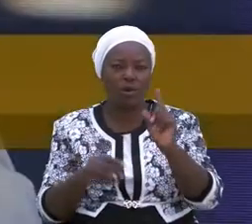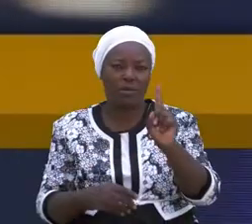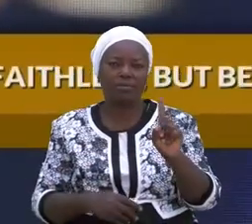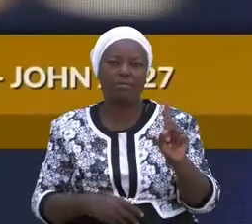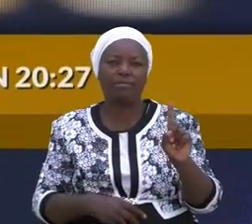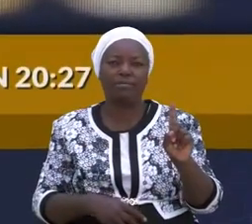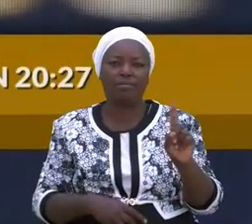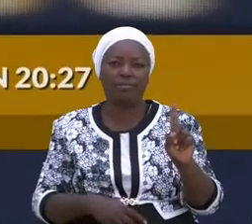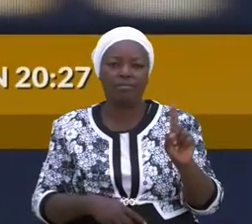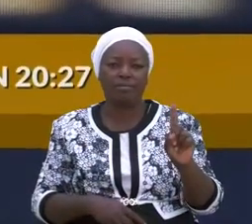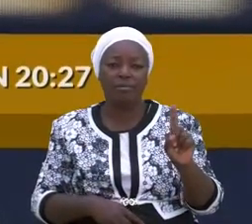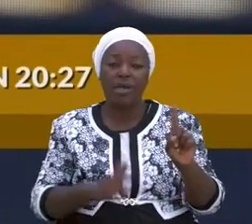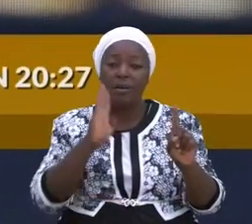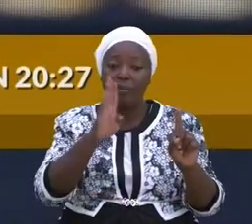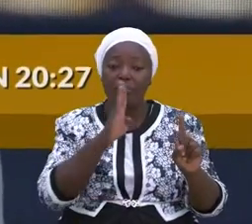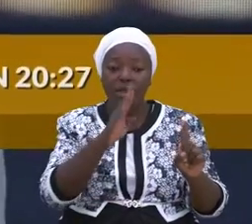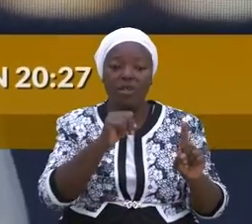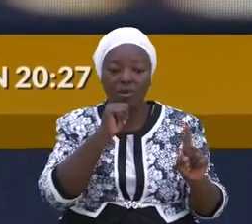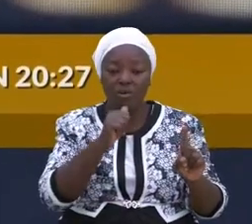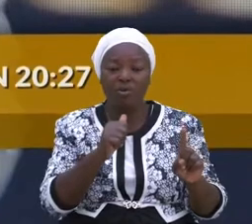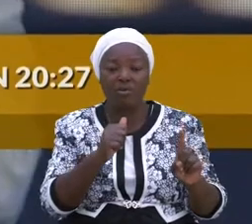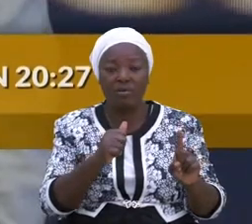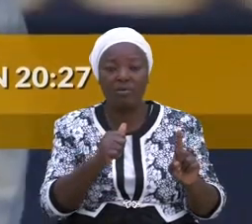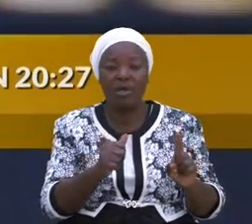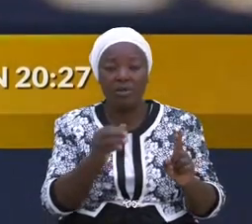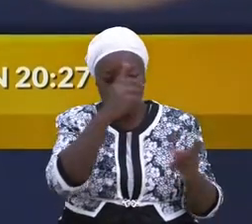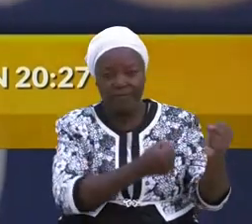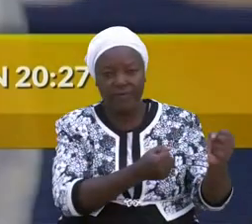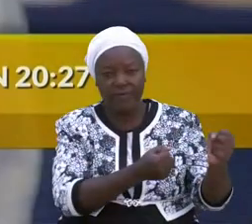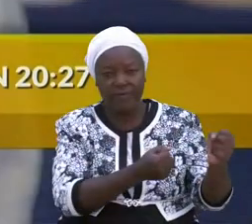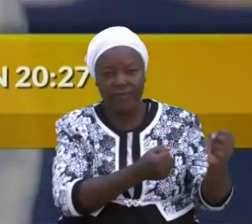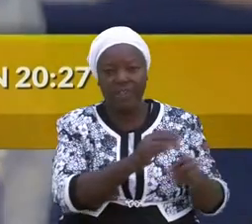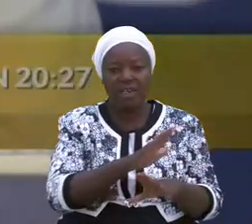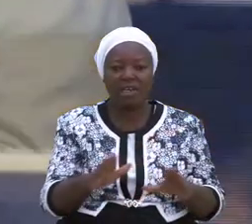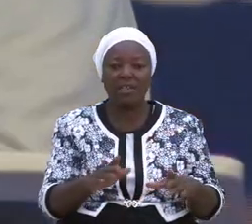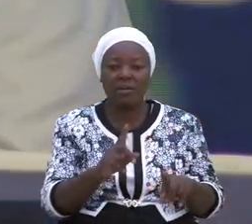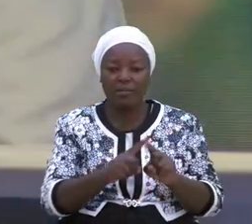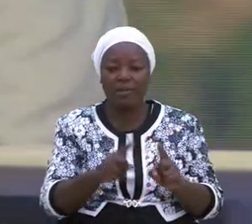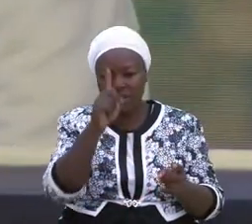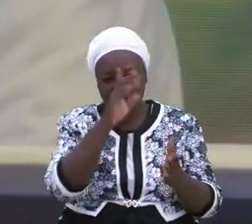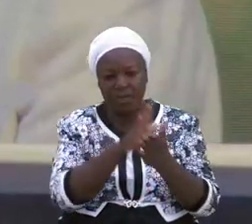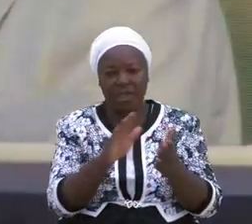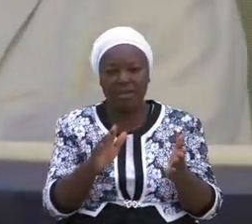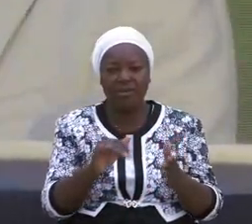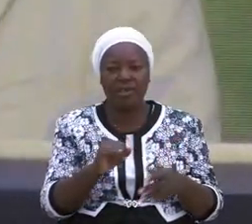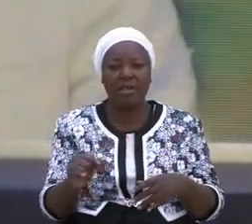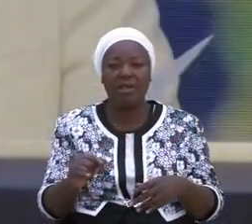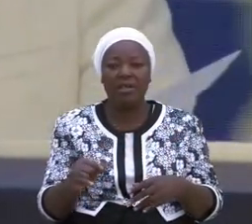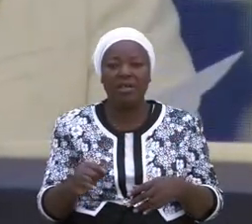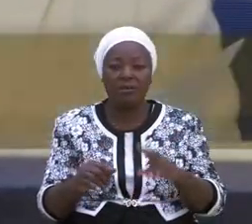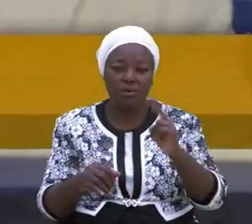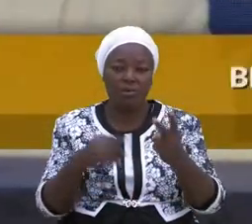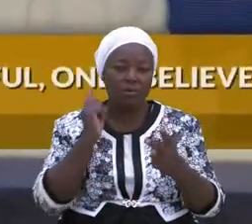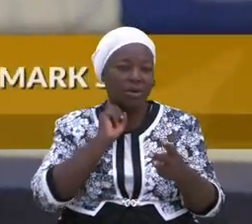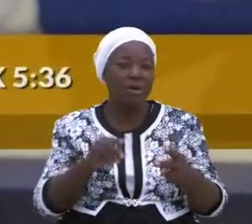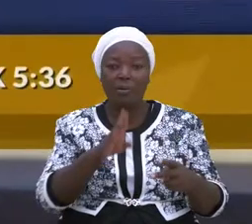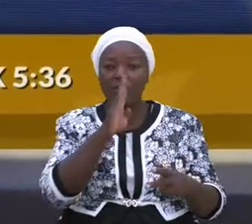not faithless, but believe. Two, be not fearful,